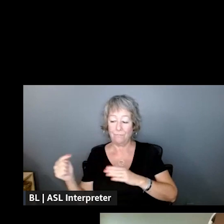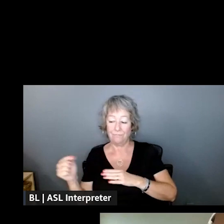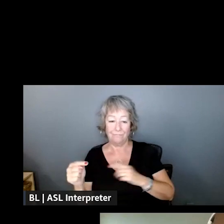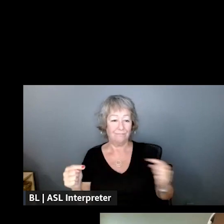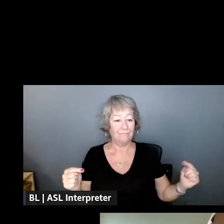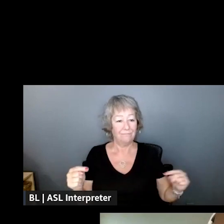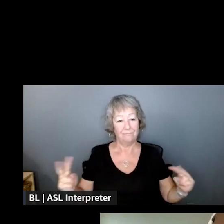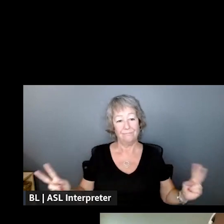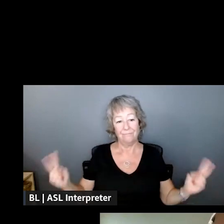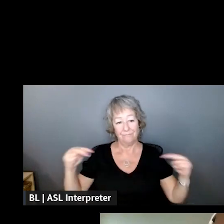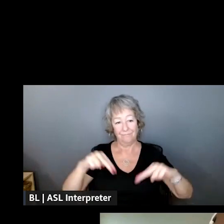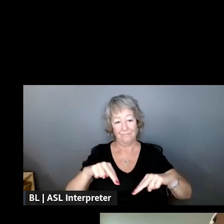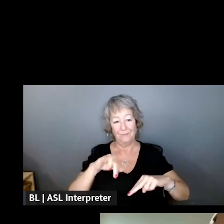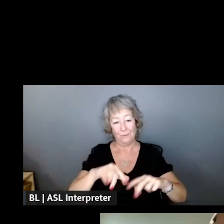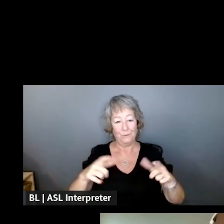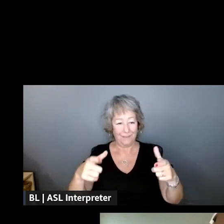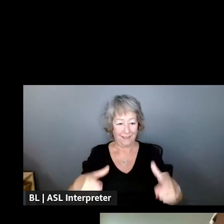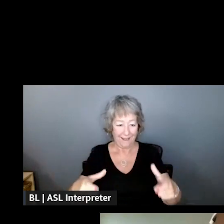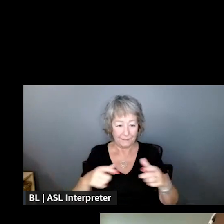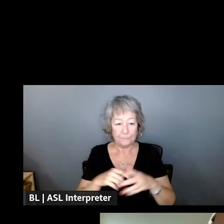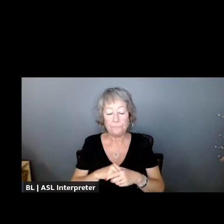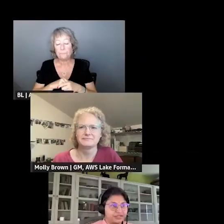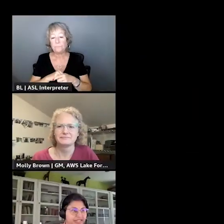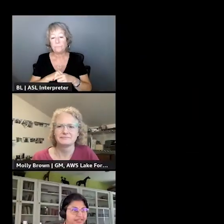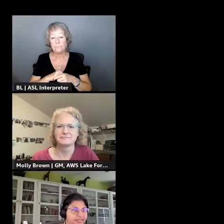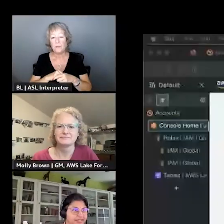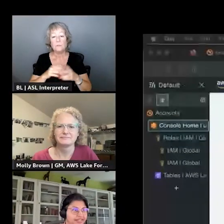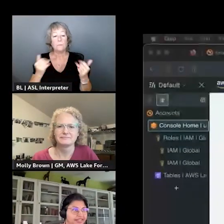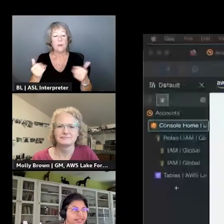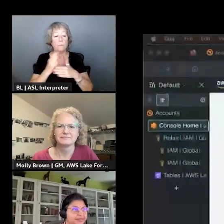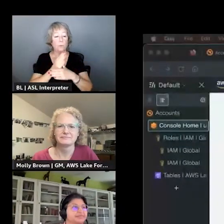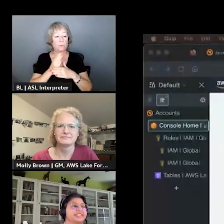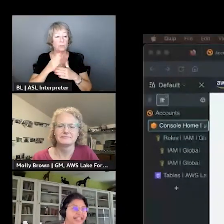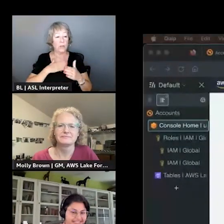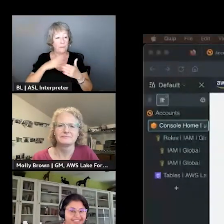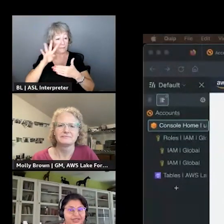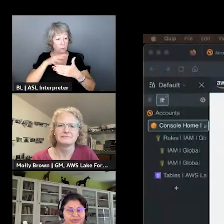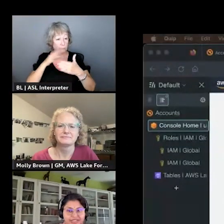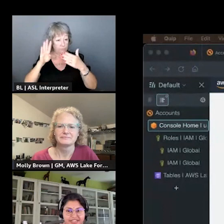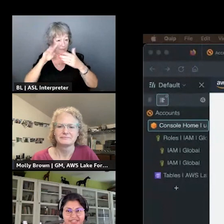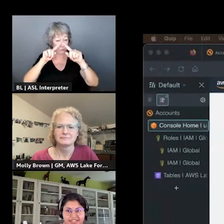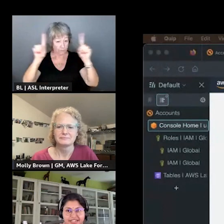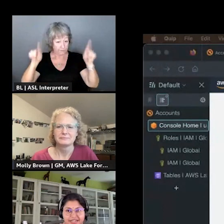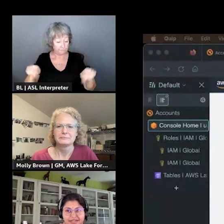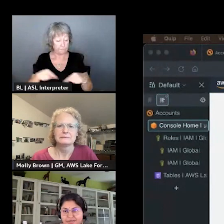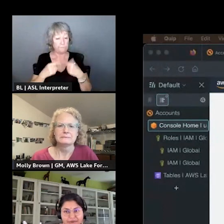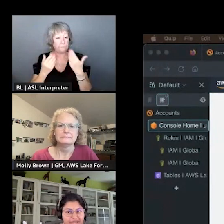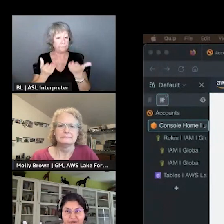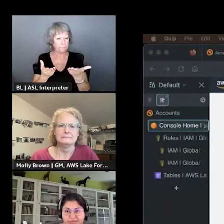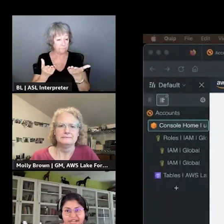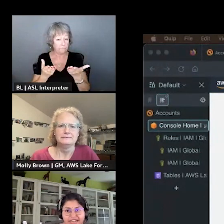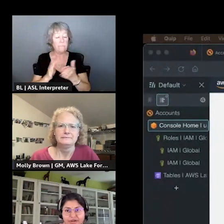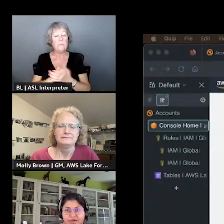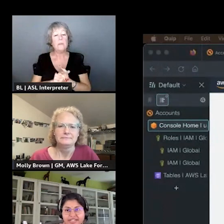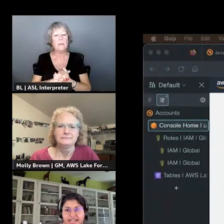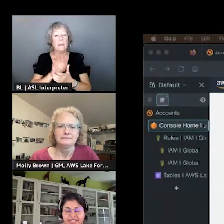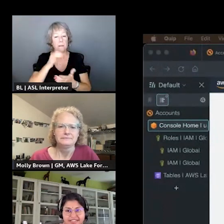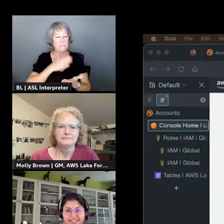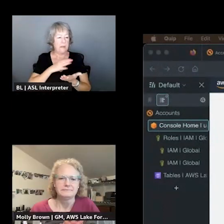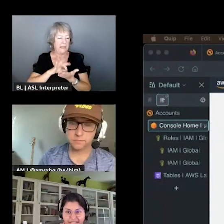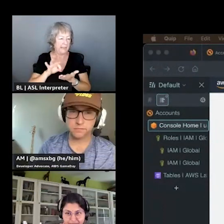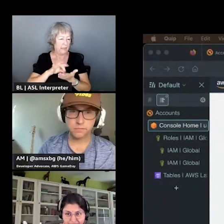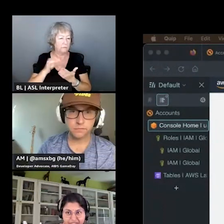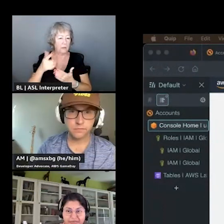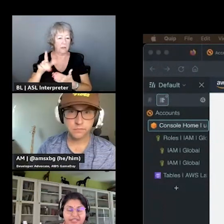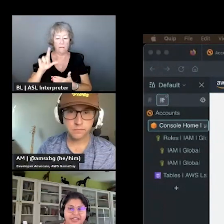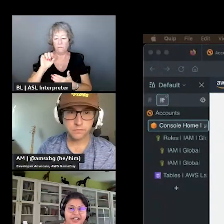giving the access to me. So I am sharing my screen. Yeah. So this is my account. I have logged in as